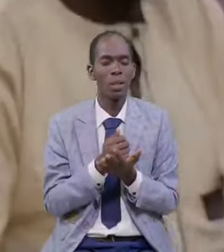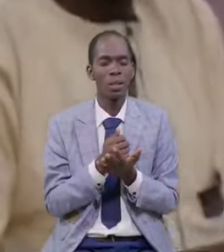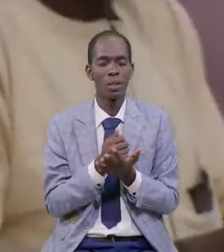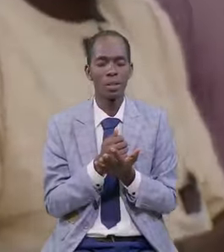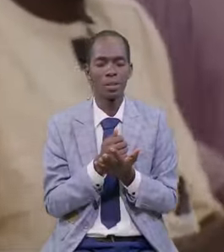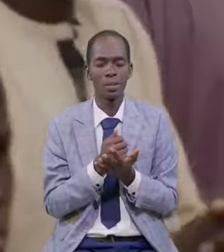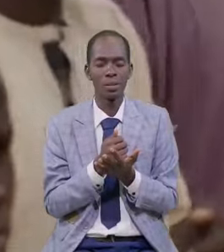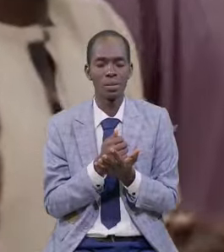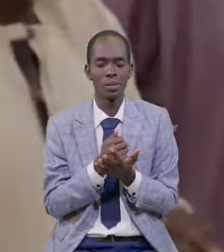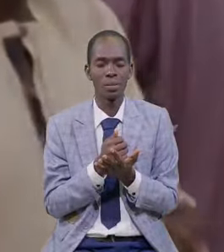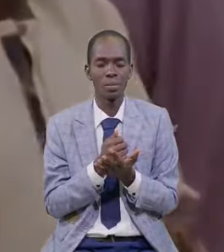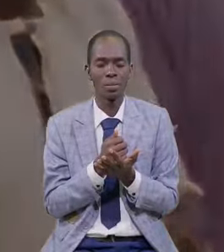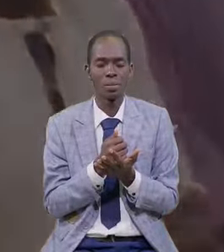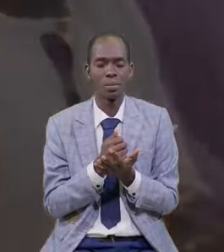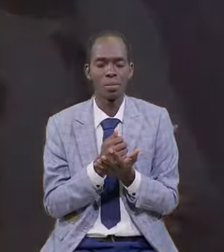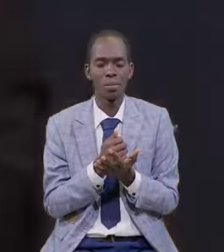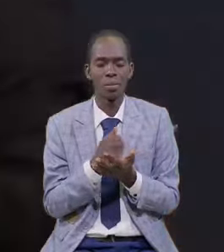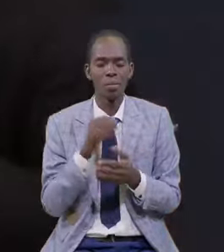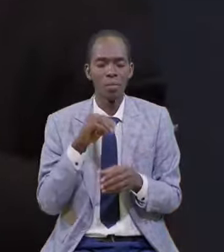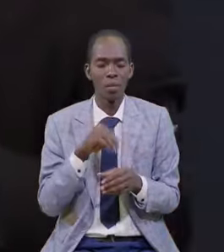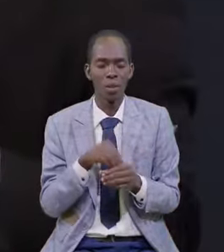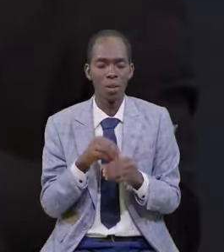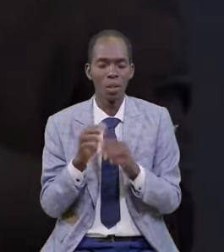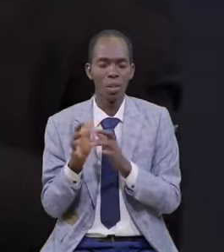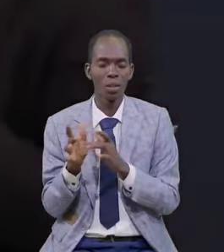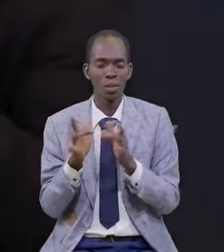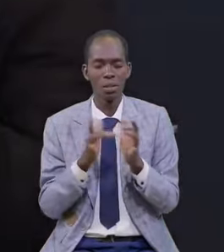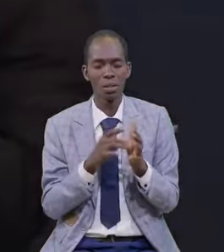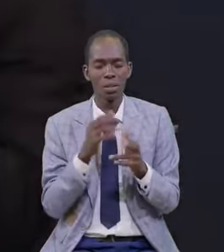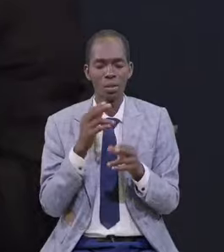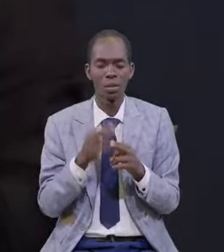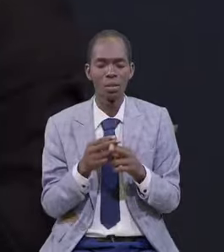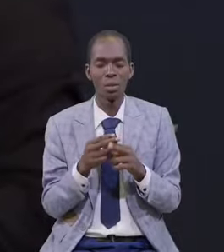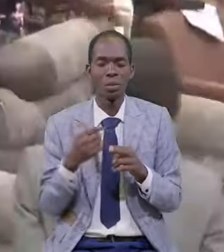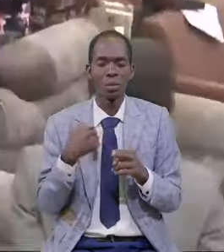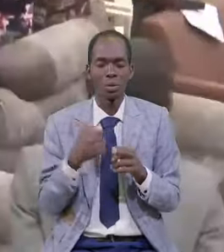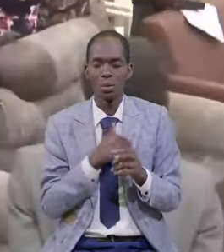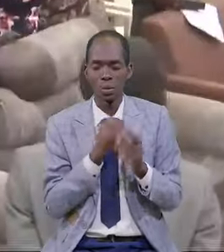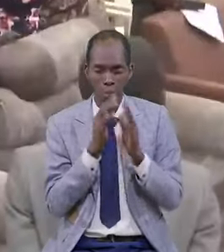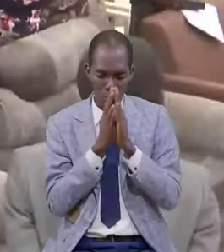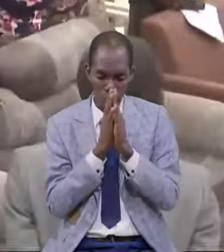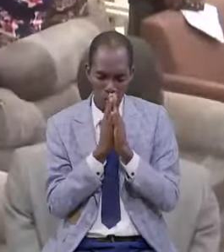pray Ines Jesus name we